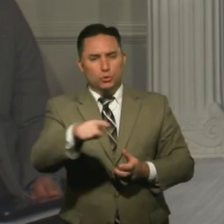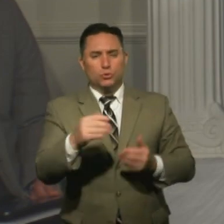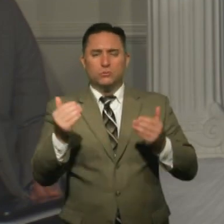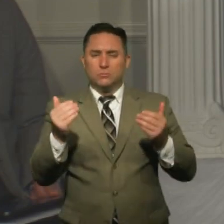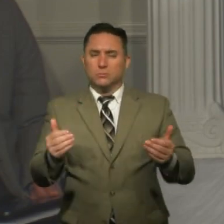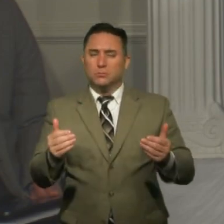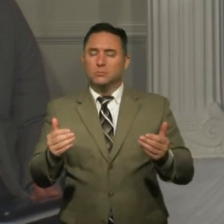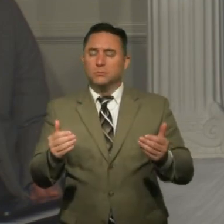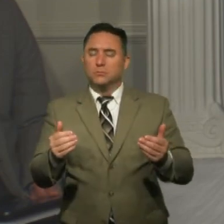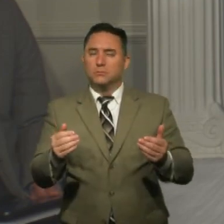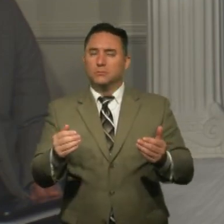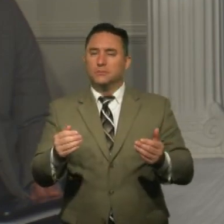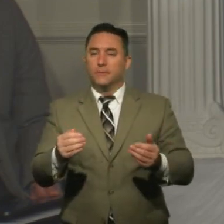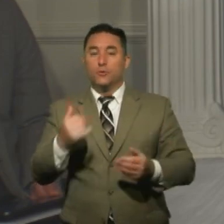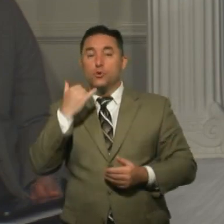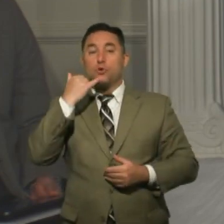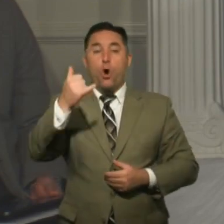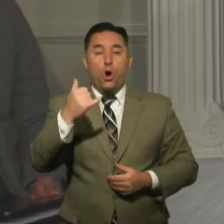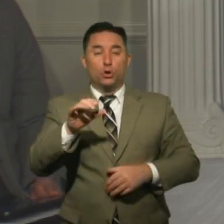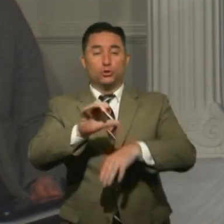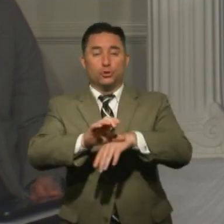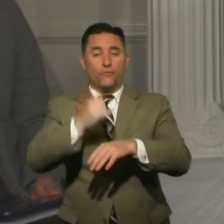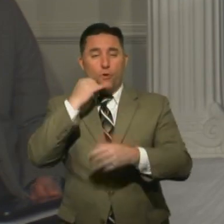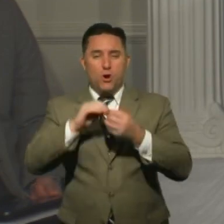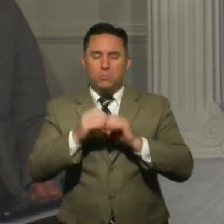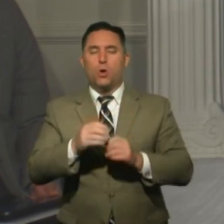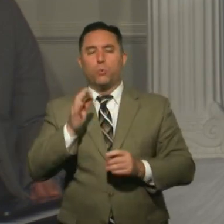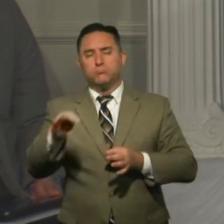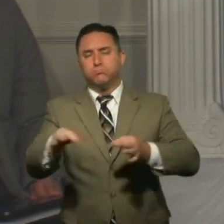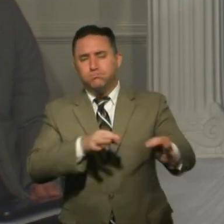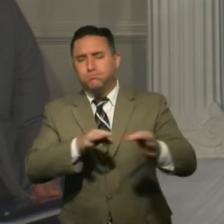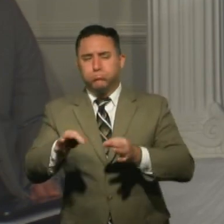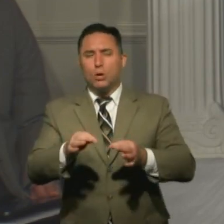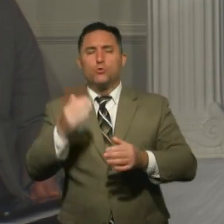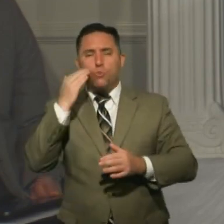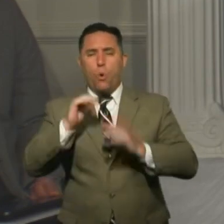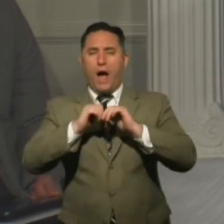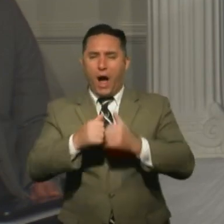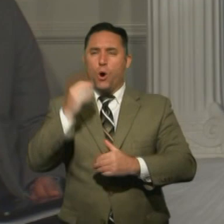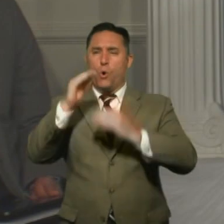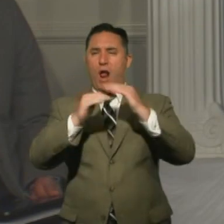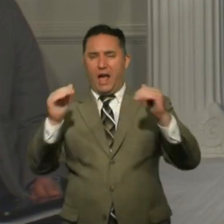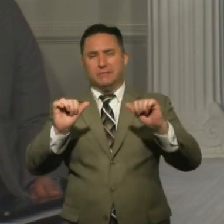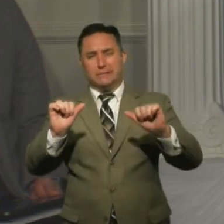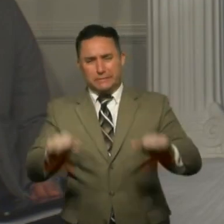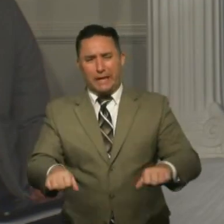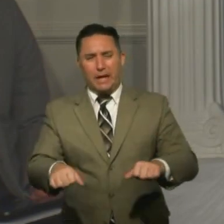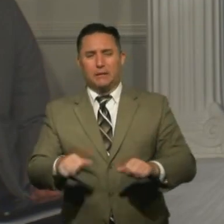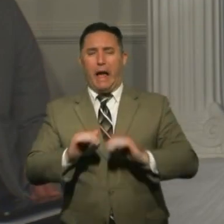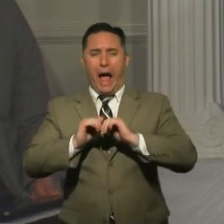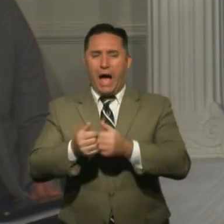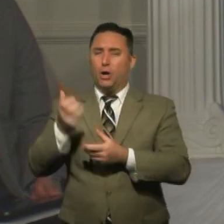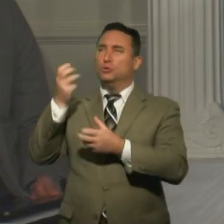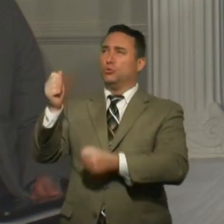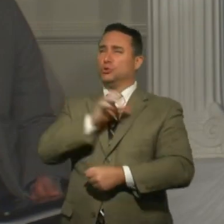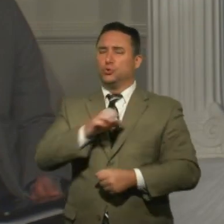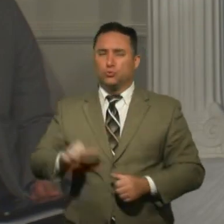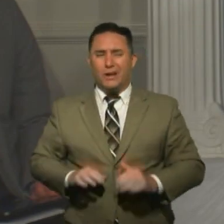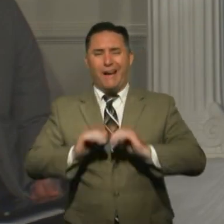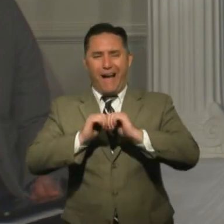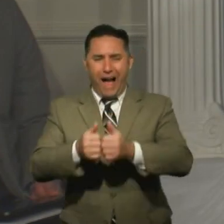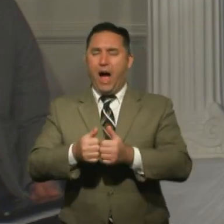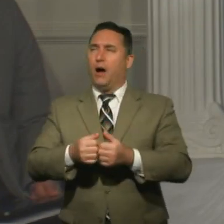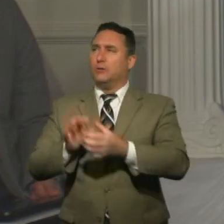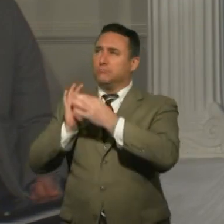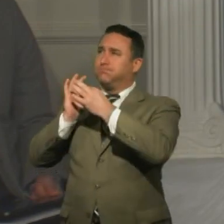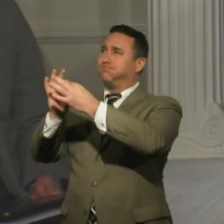And I think if you call the church number, they'll talk to you very carefully how you can know for sure you're going to go to heaven someday. How you can trust Christ and have that